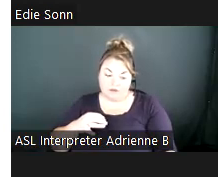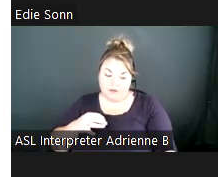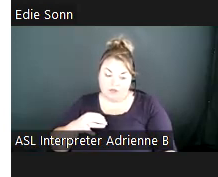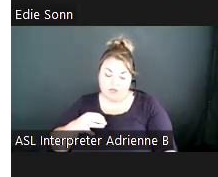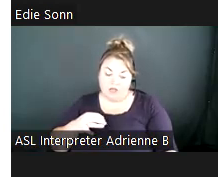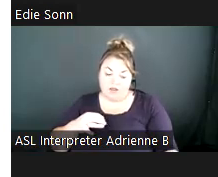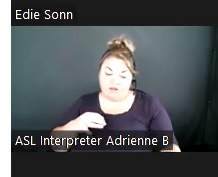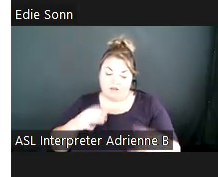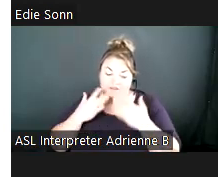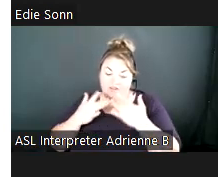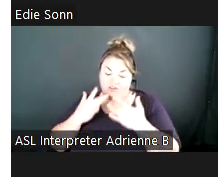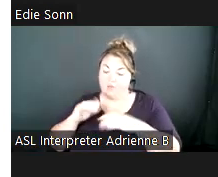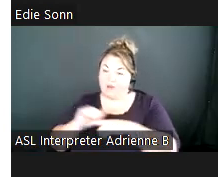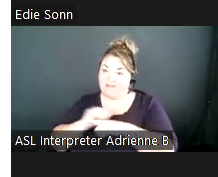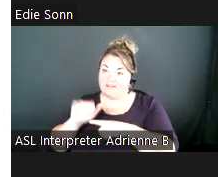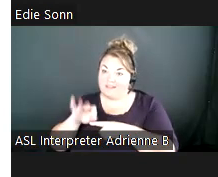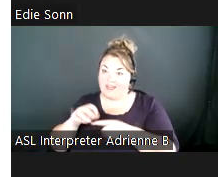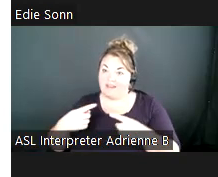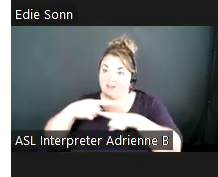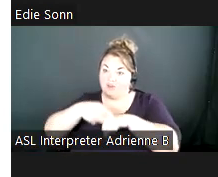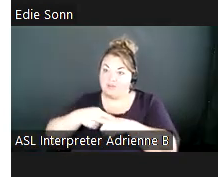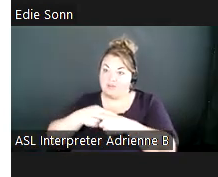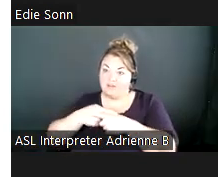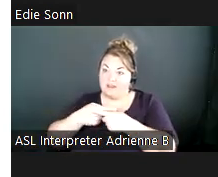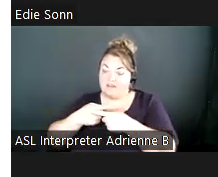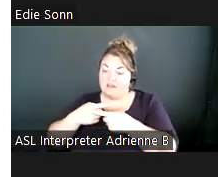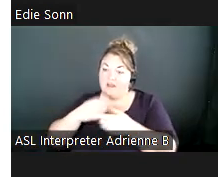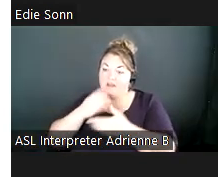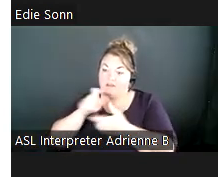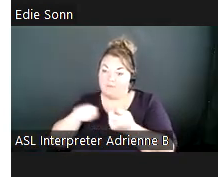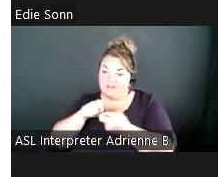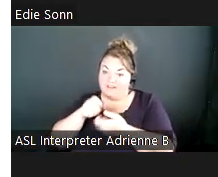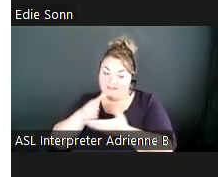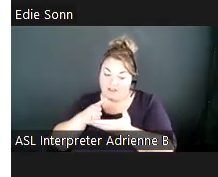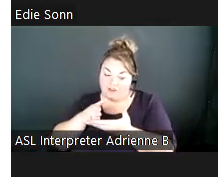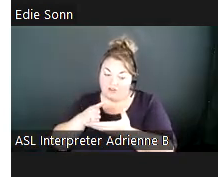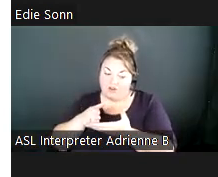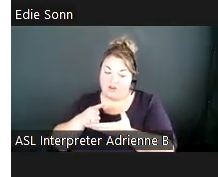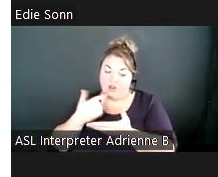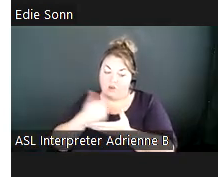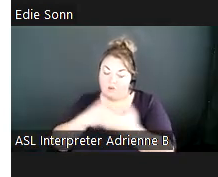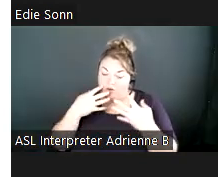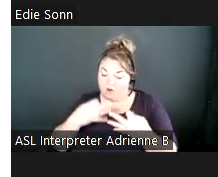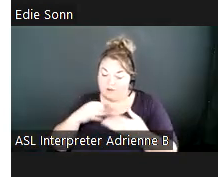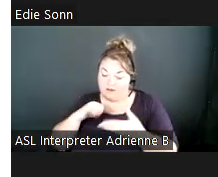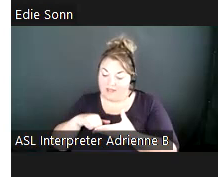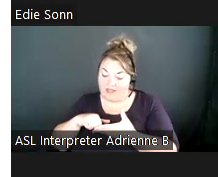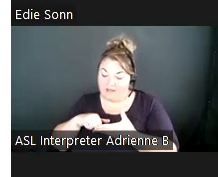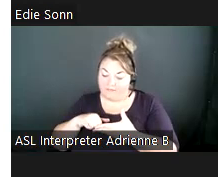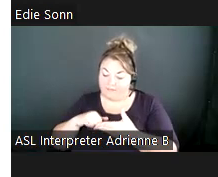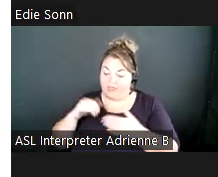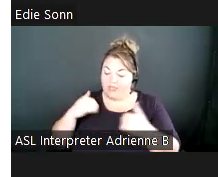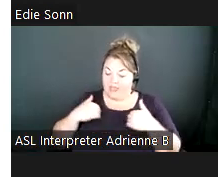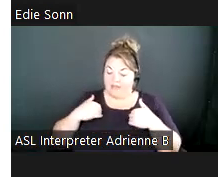deficient practices intersect a specific section of rule, and we determine that